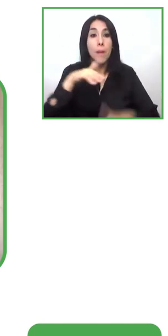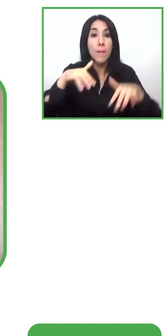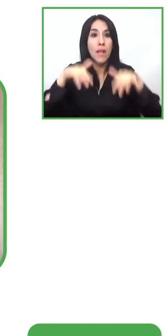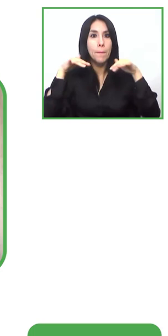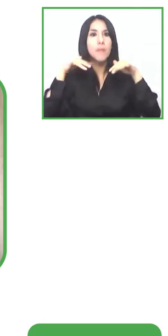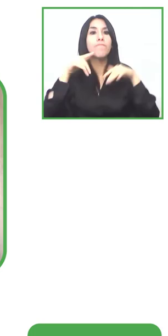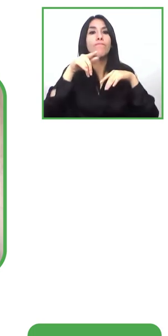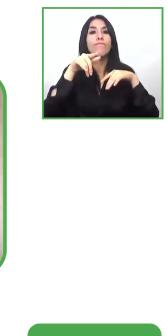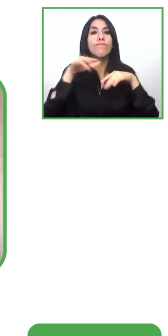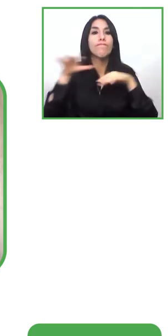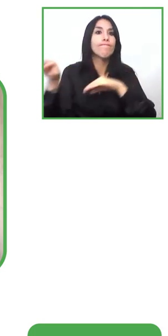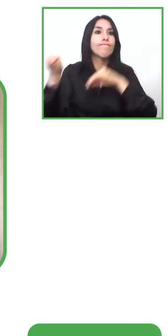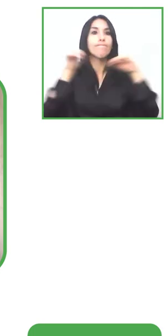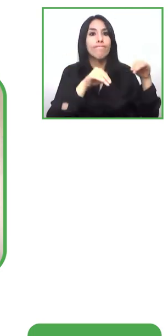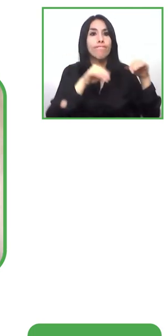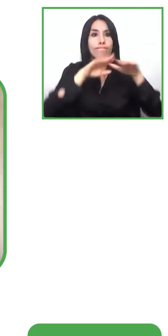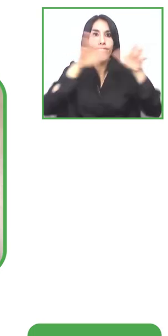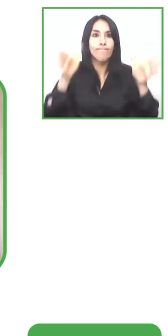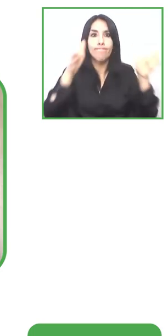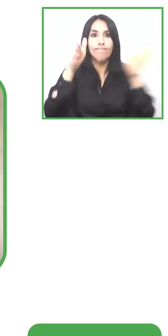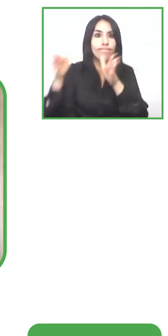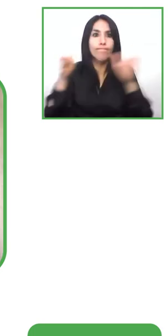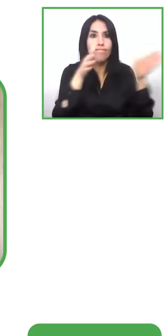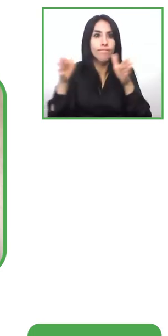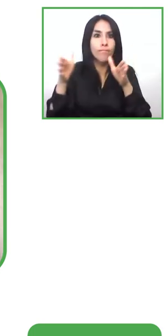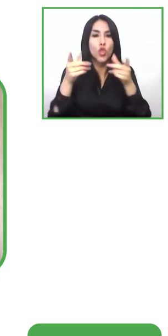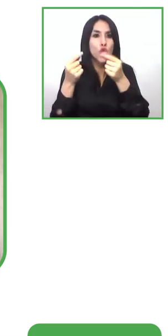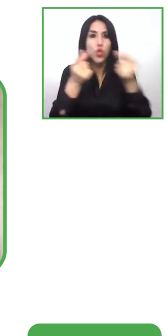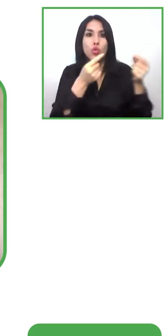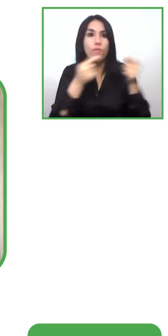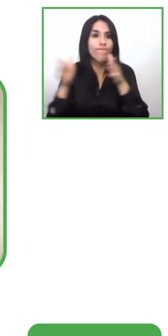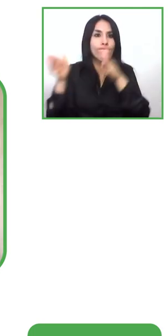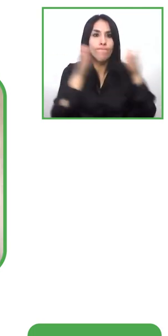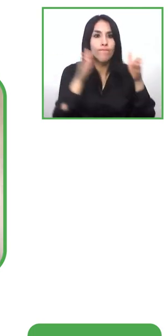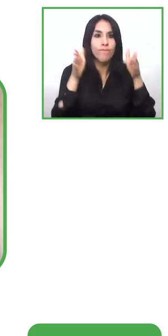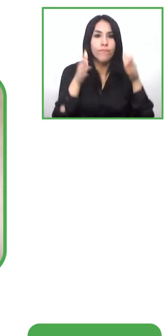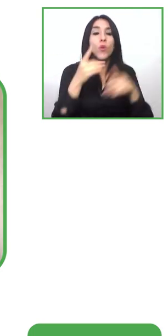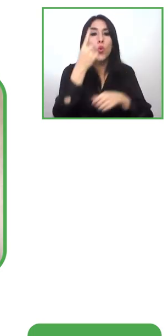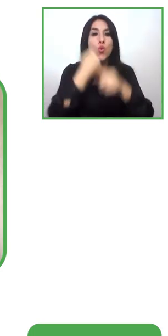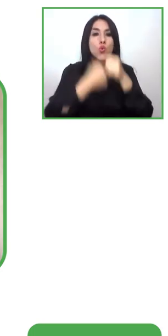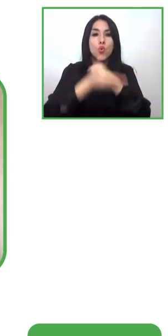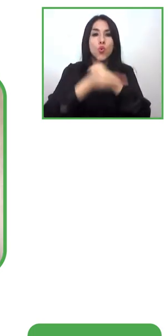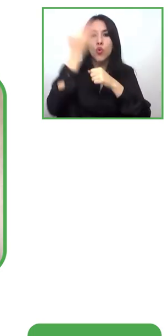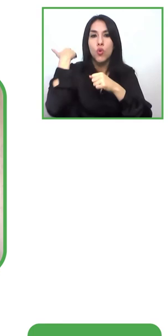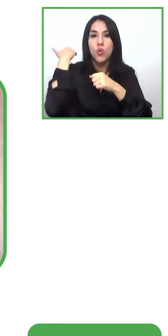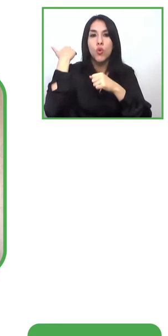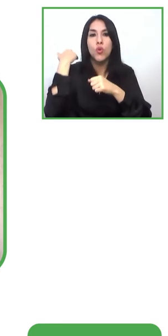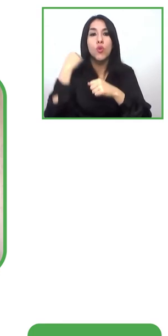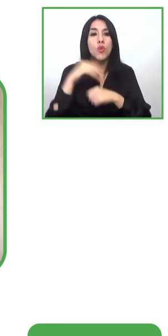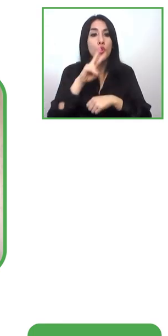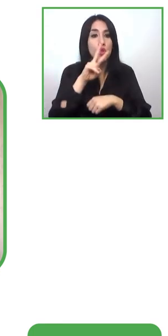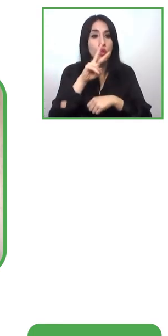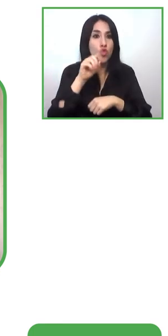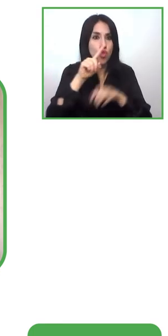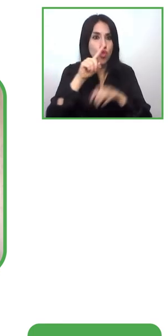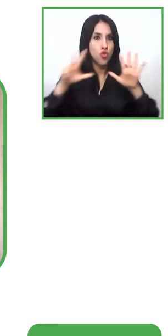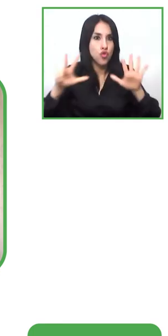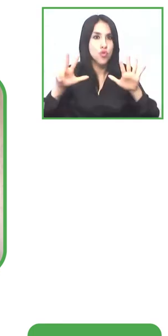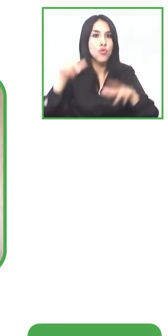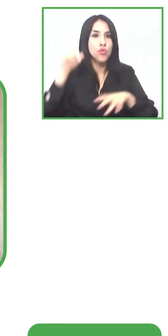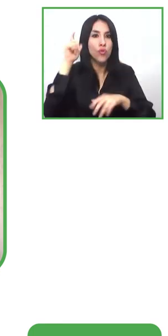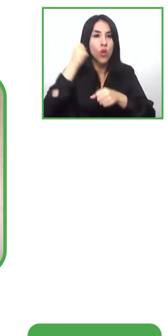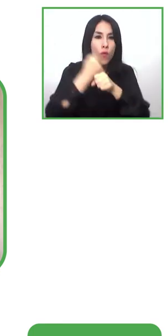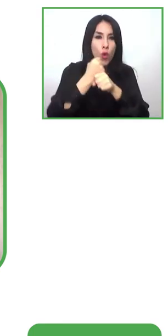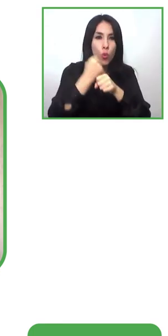last 16 months, we've basically had no ability to do pop-up events. That's actually how our business started. It started with